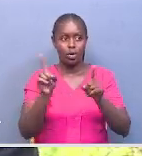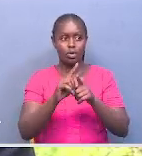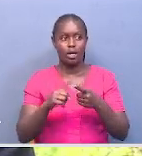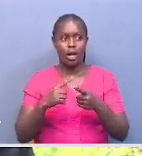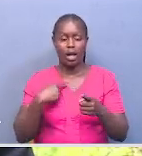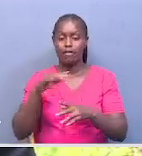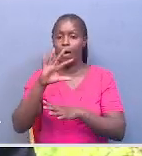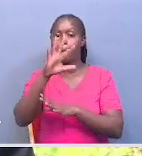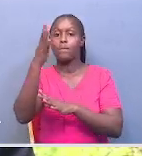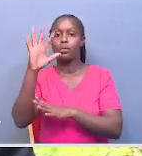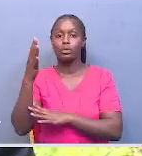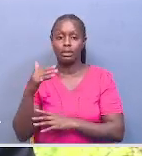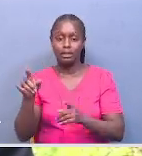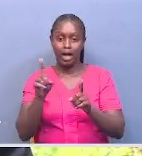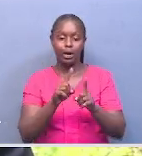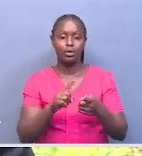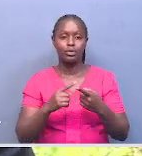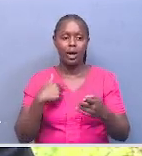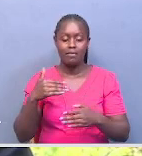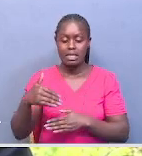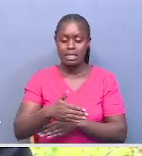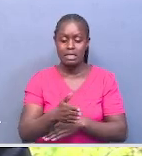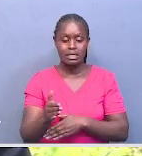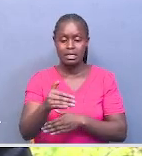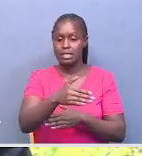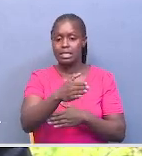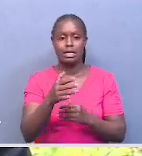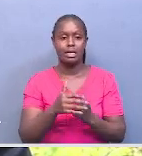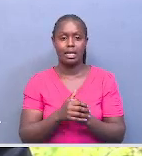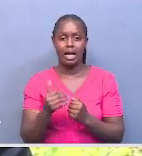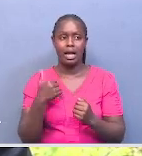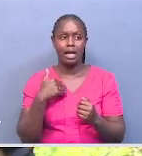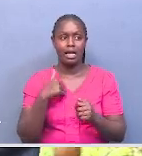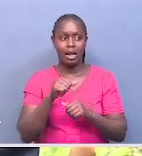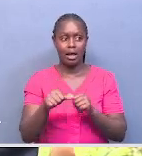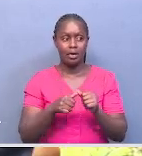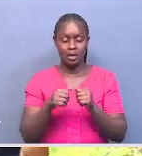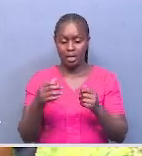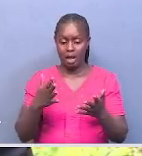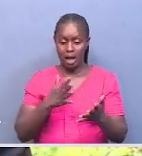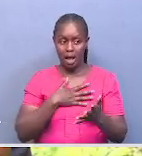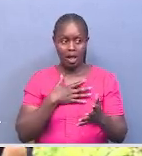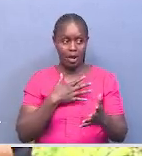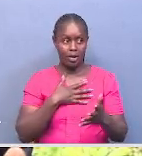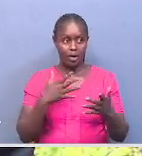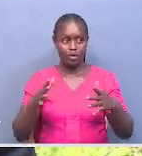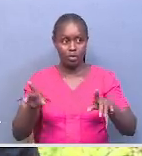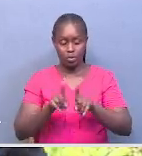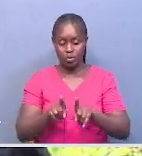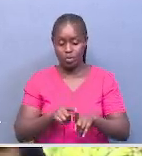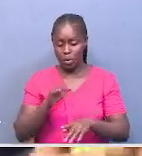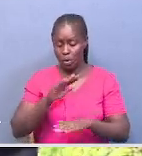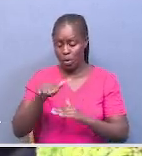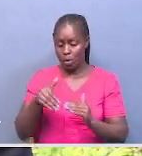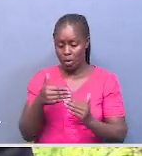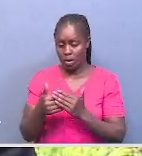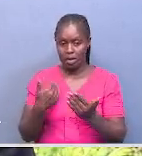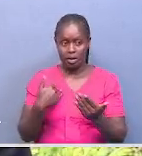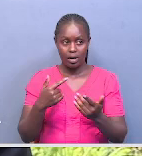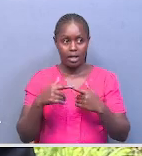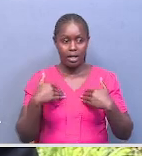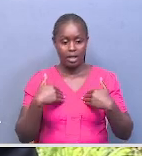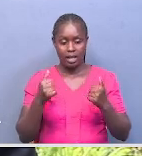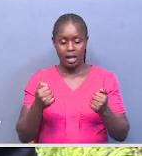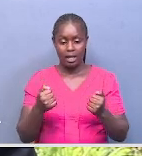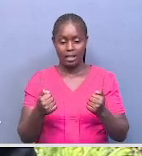and snakes. I think around 8 of our colleagues, and by colleagues I mean in the health